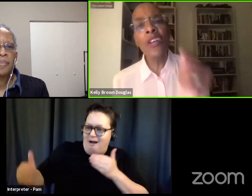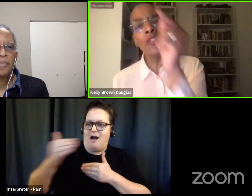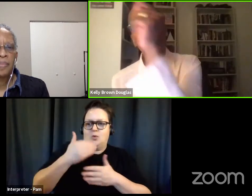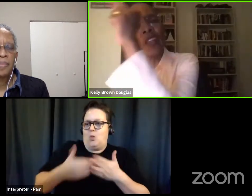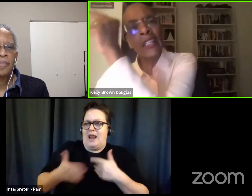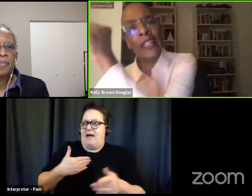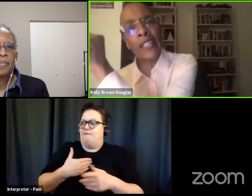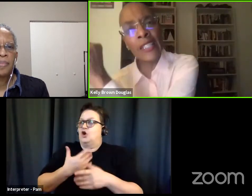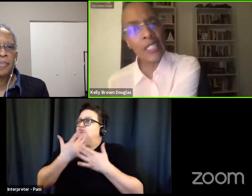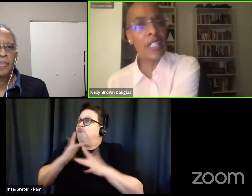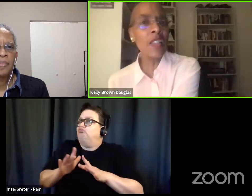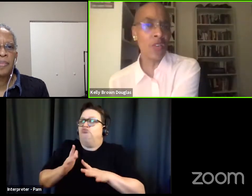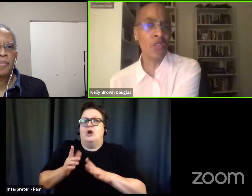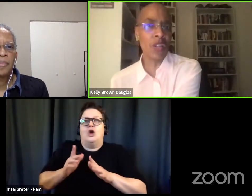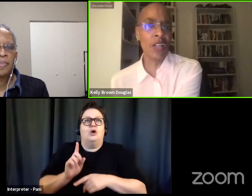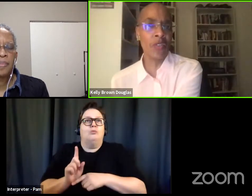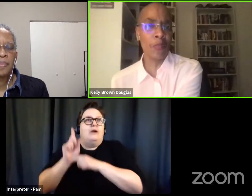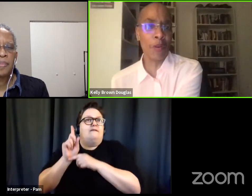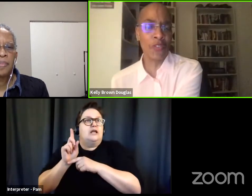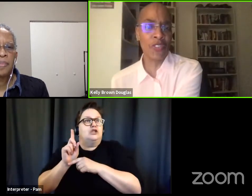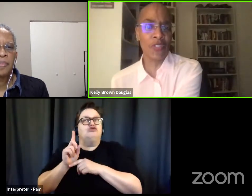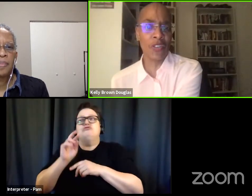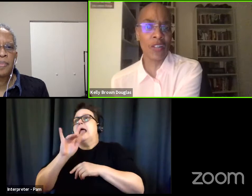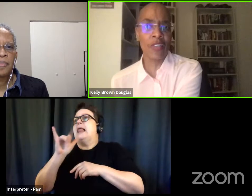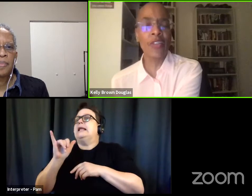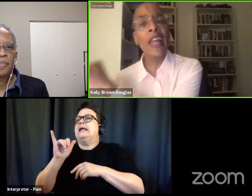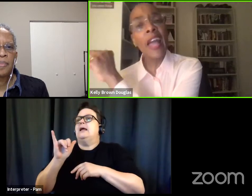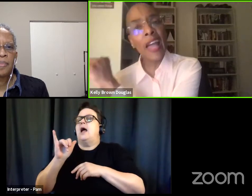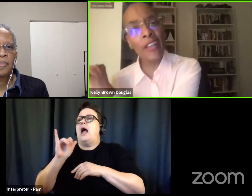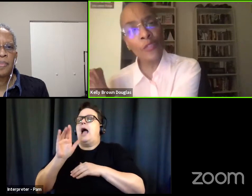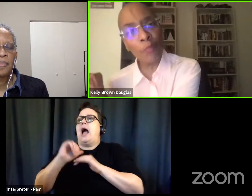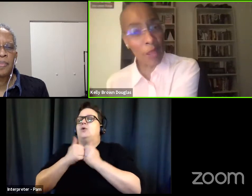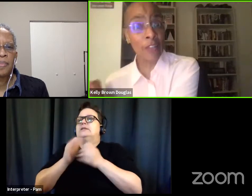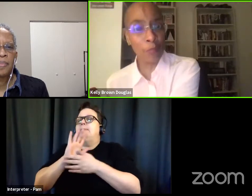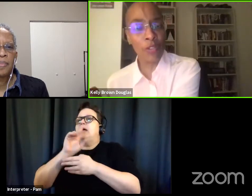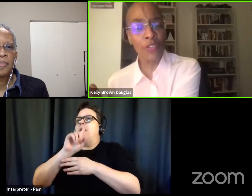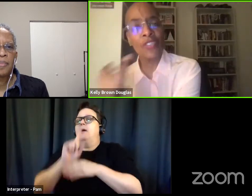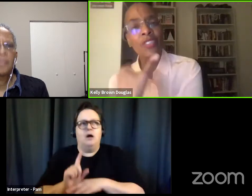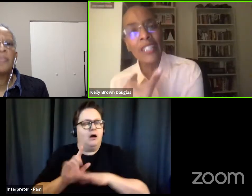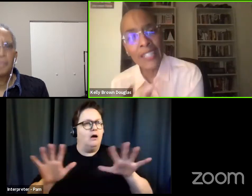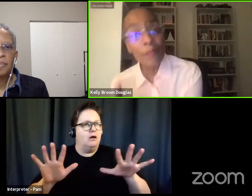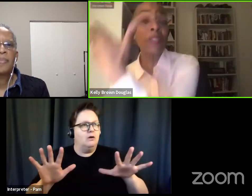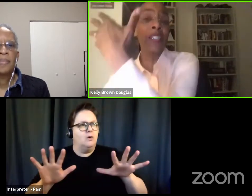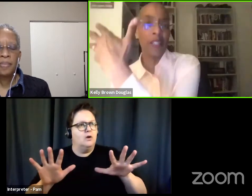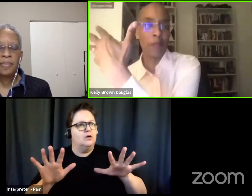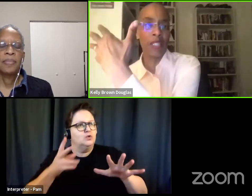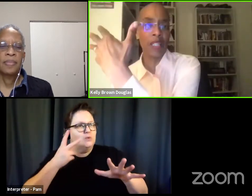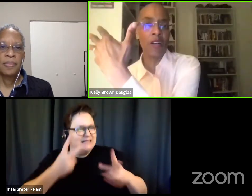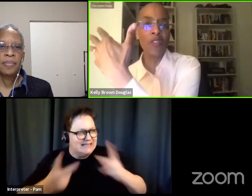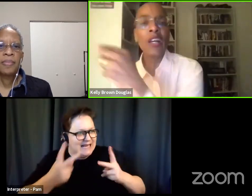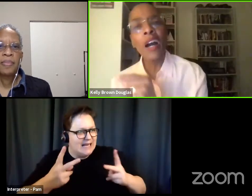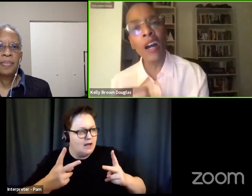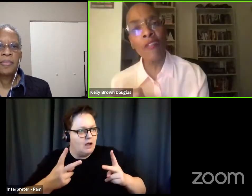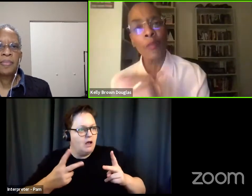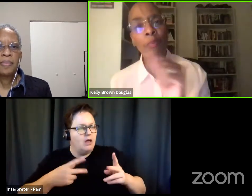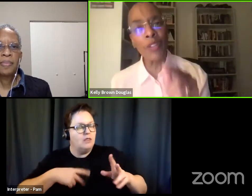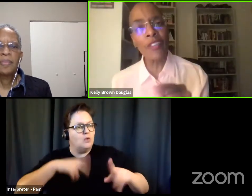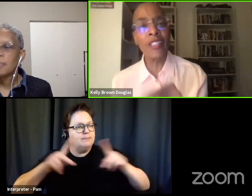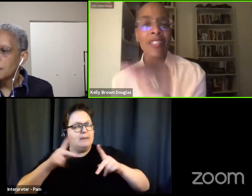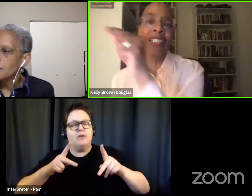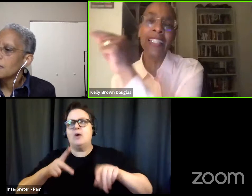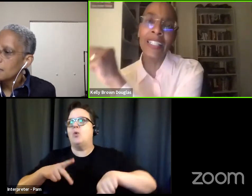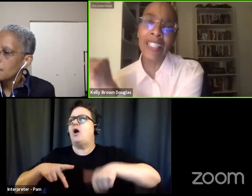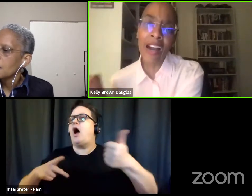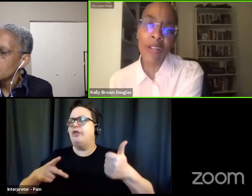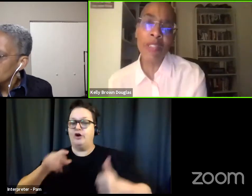in, so that he can see those other persons that are other as persons and empty himself of the